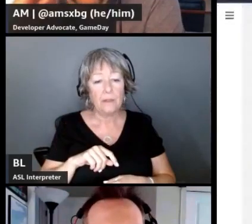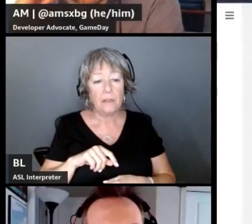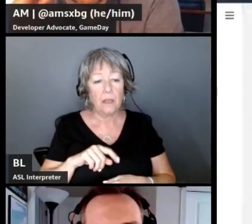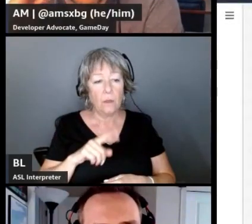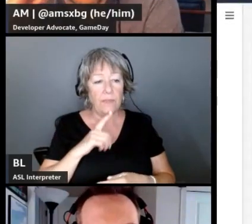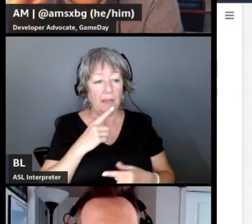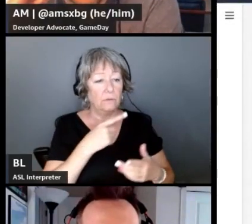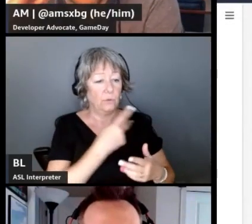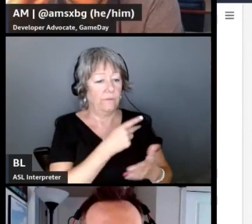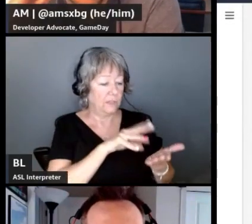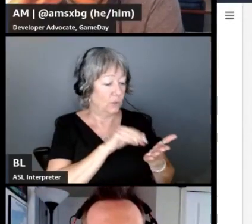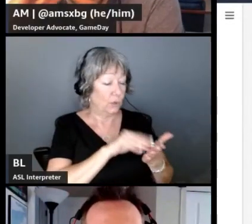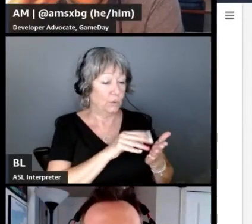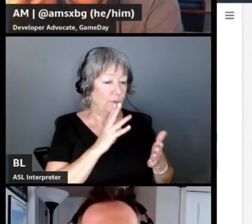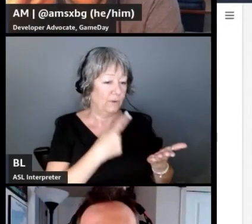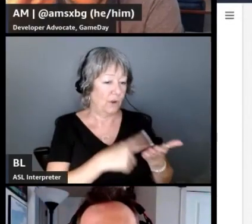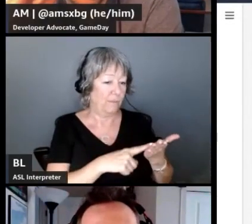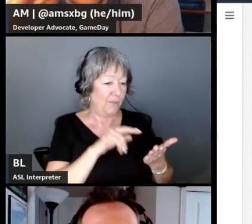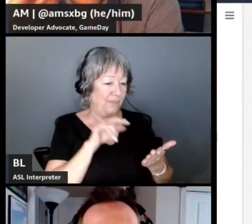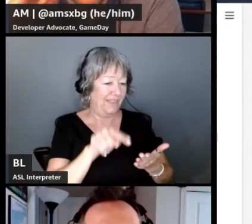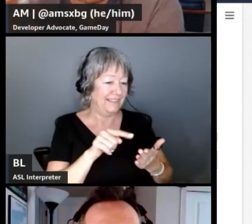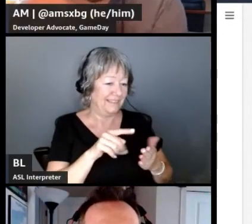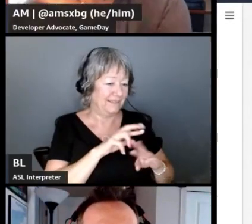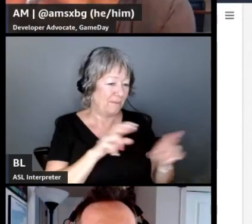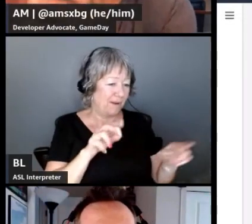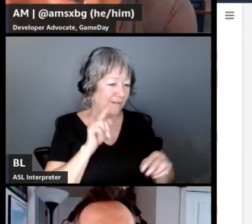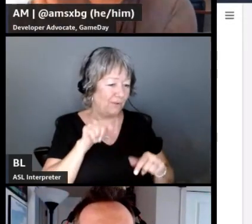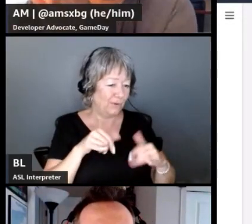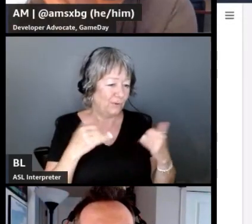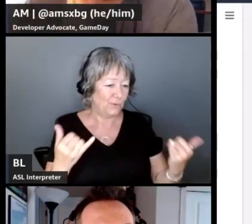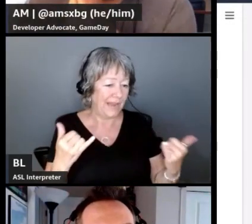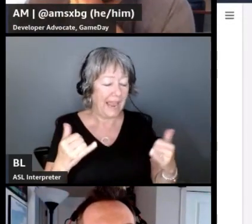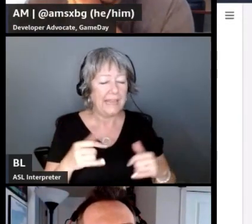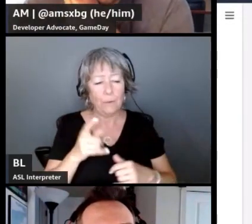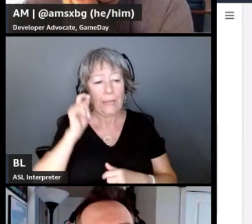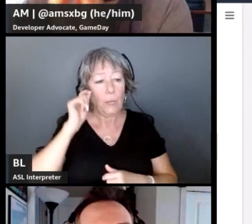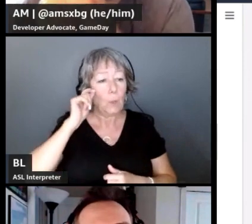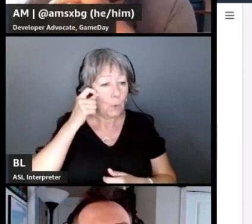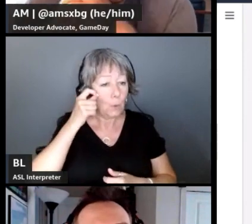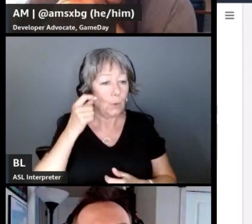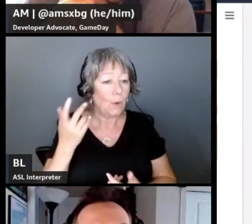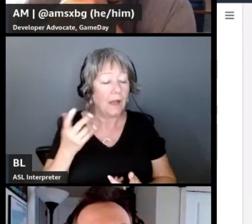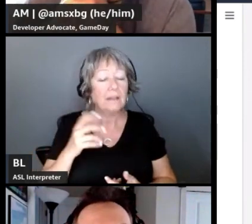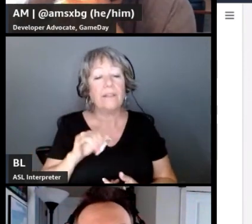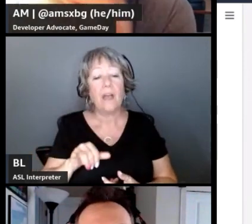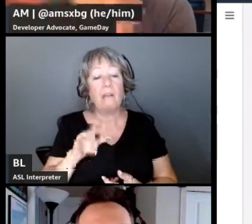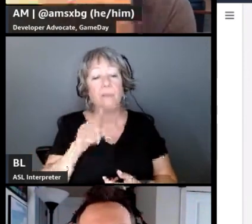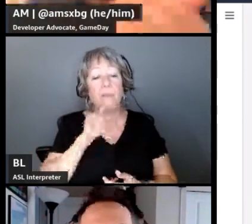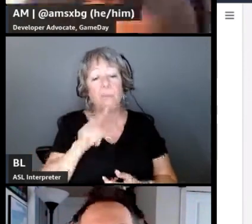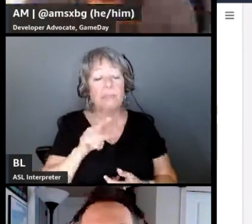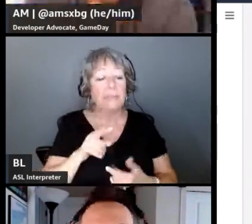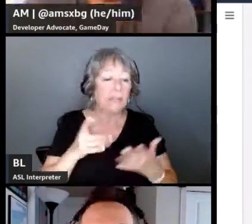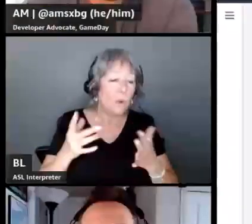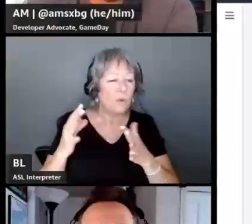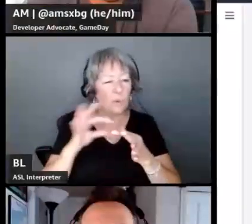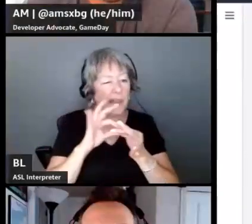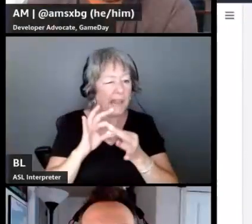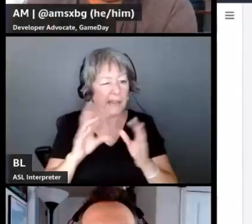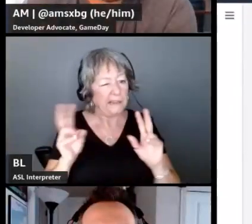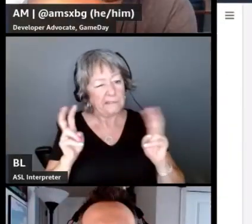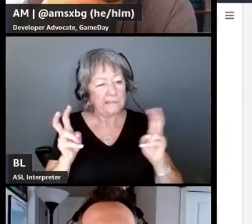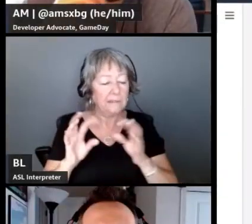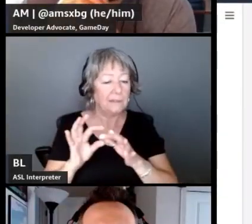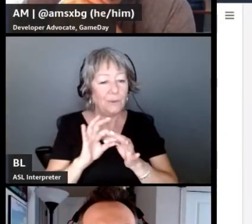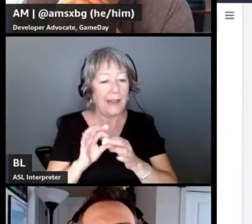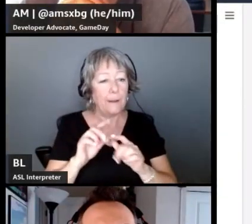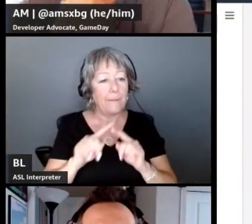in the prep for this session. I thought was really cool. It's kind of similar and tangentially related, right? So it'll automatically skip